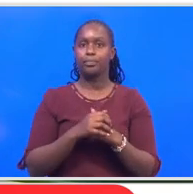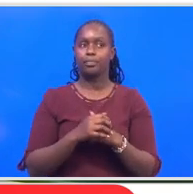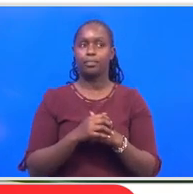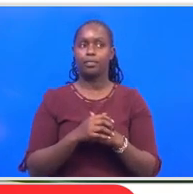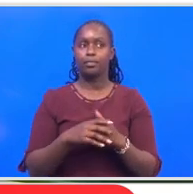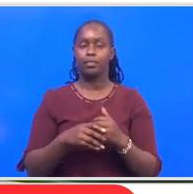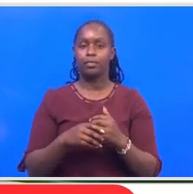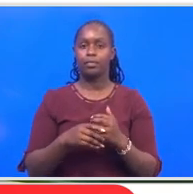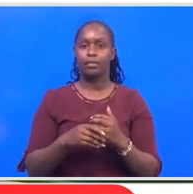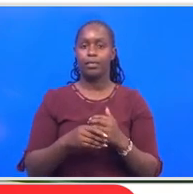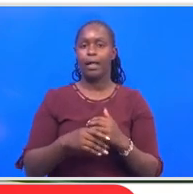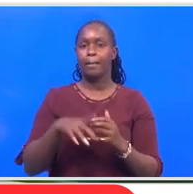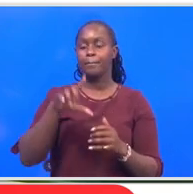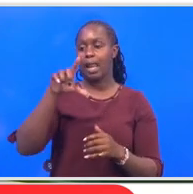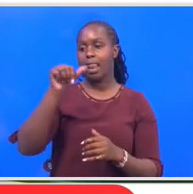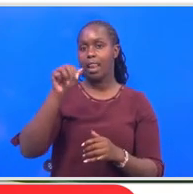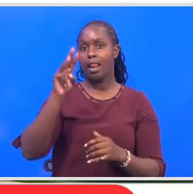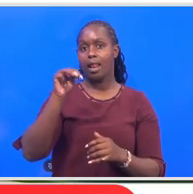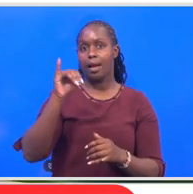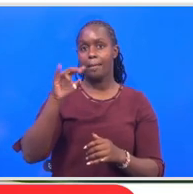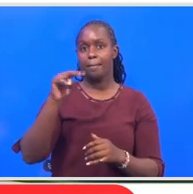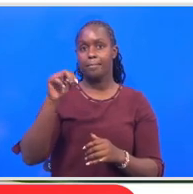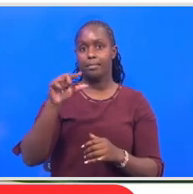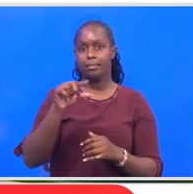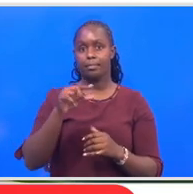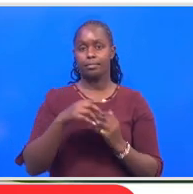Tukambelia kodhi ya lami.